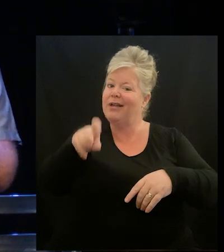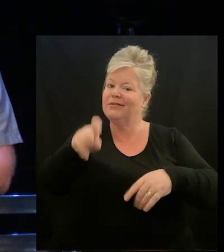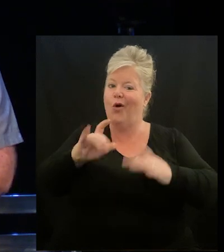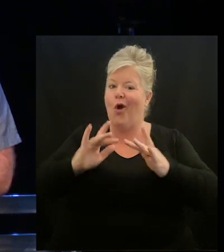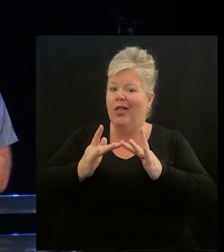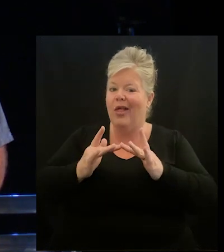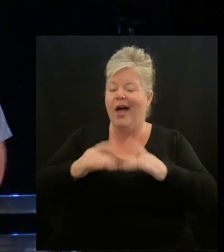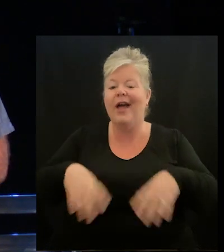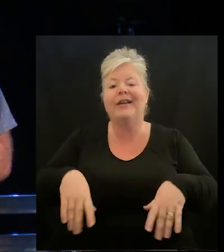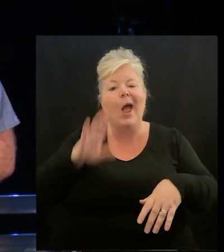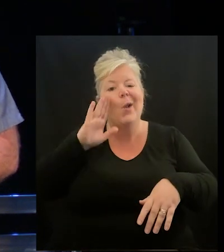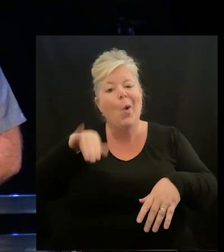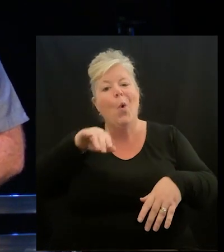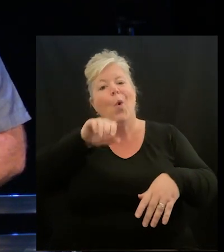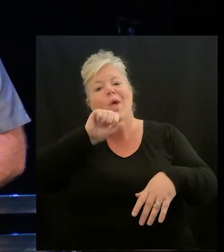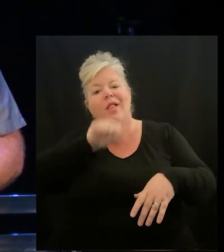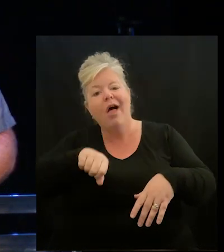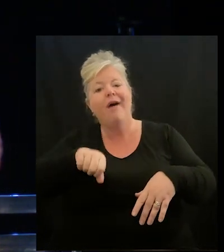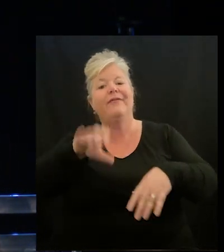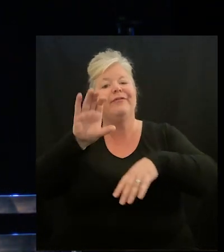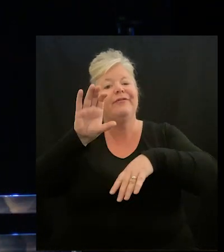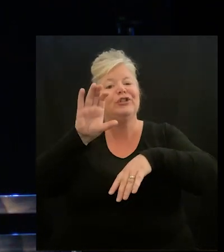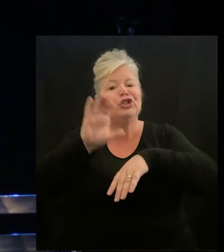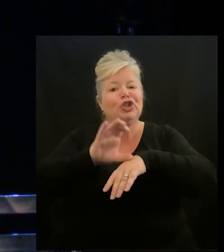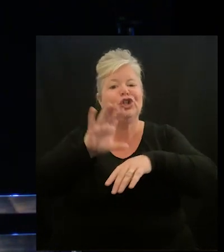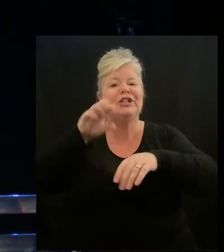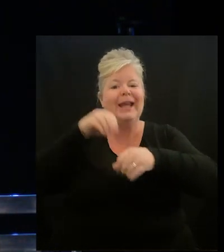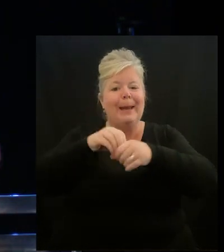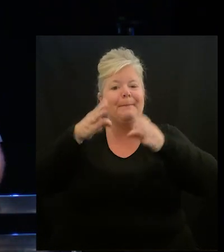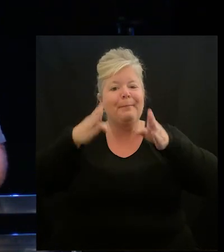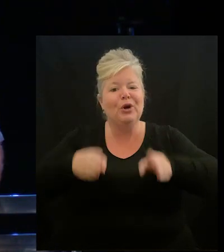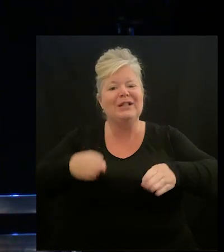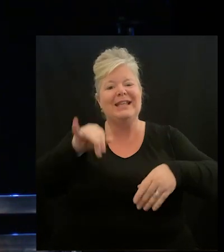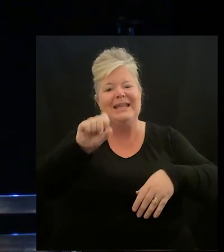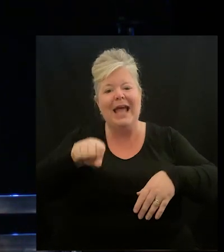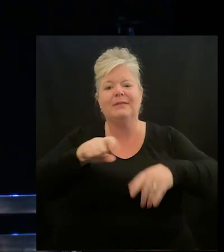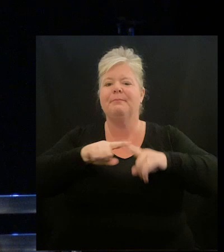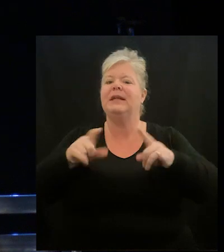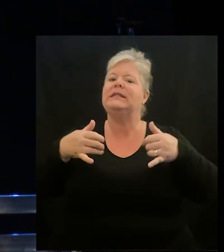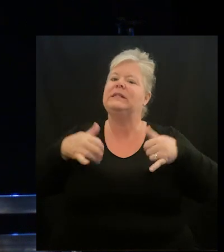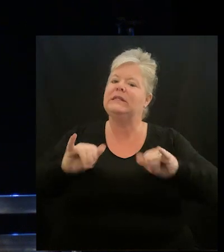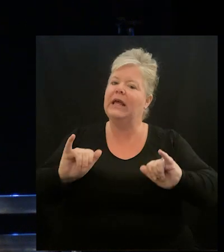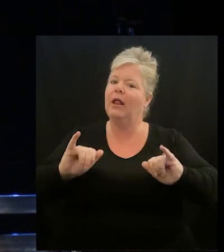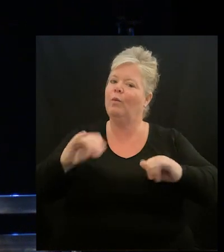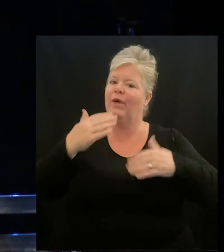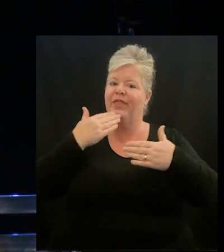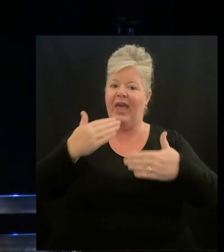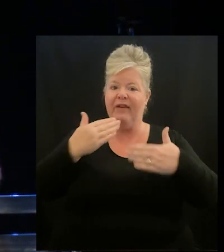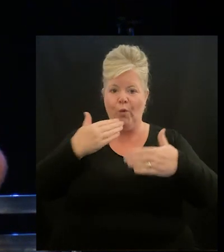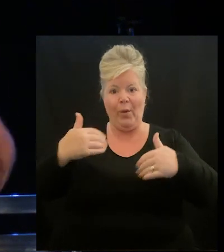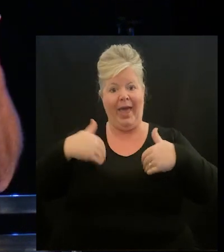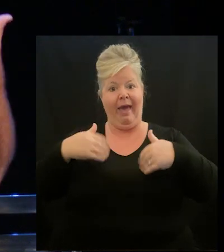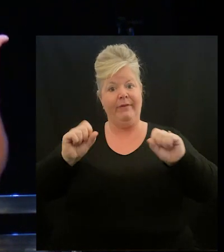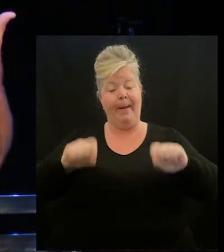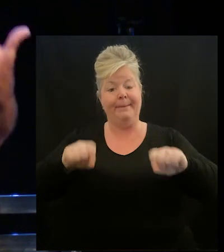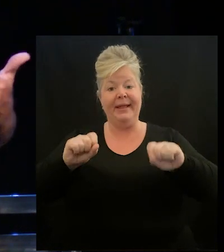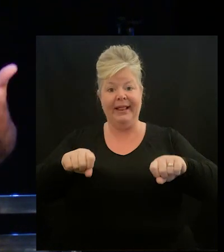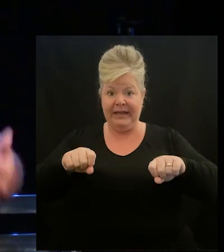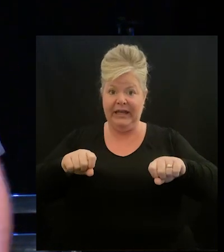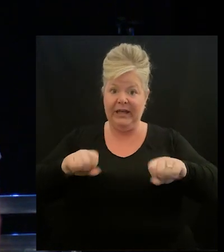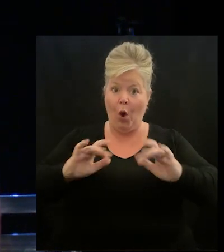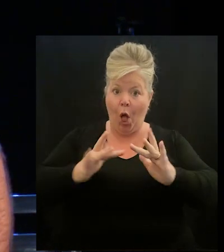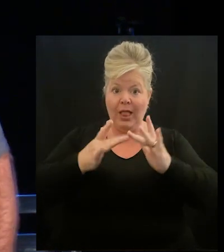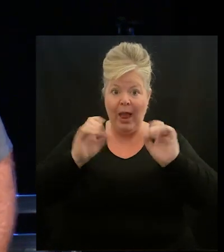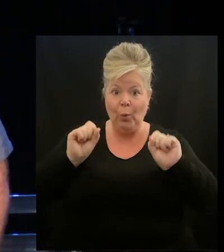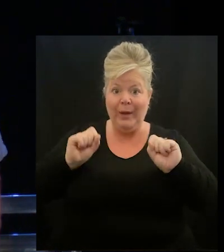we would love to have in-person gatherings, we are truly thankful for the capabilities that we have to be able to share